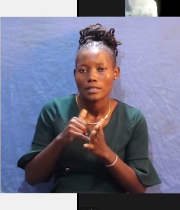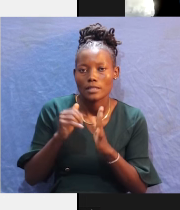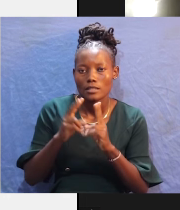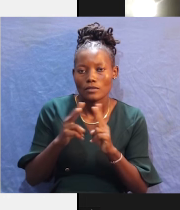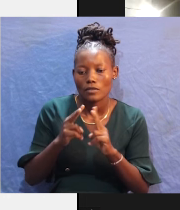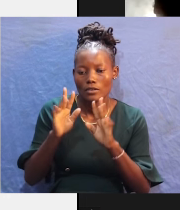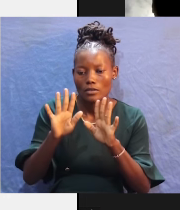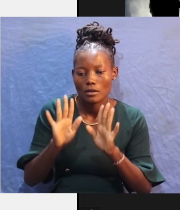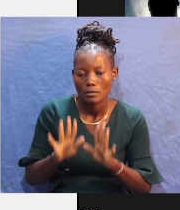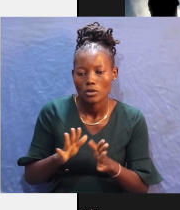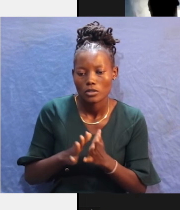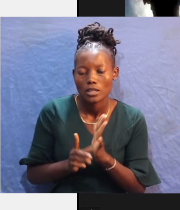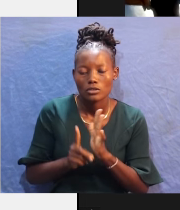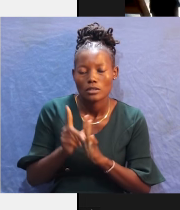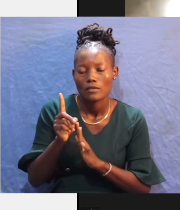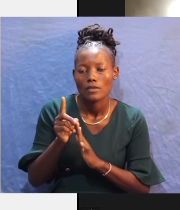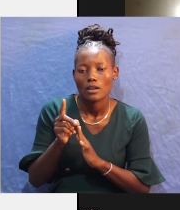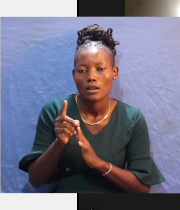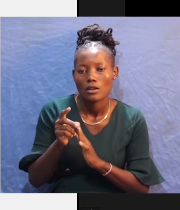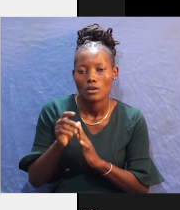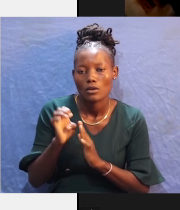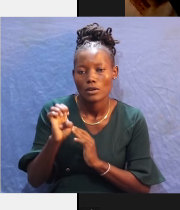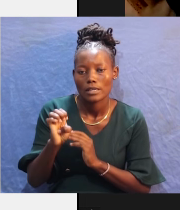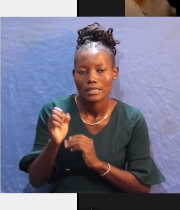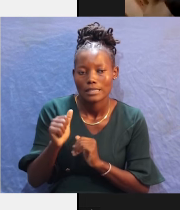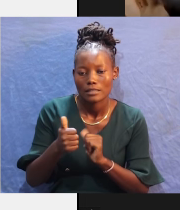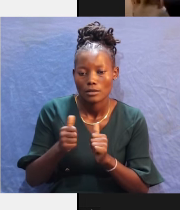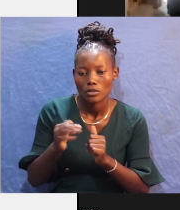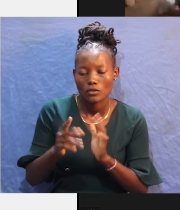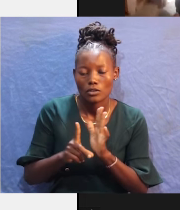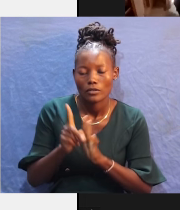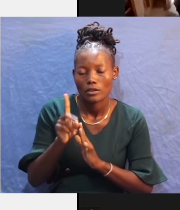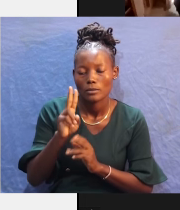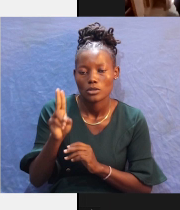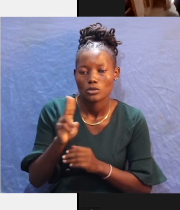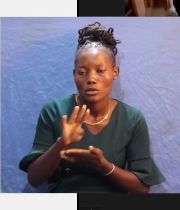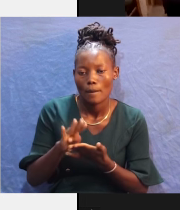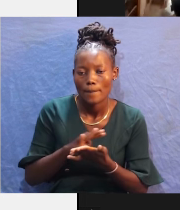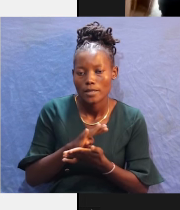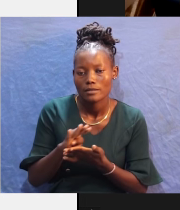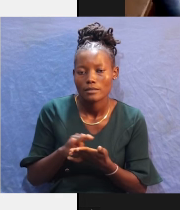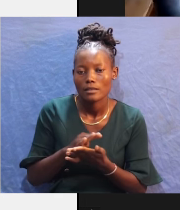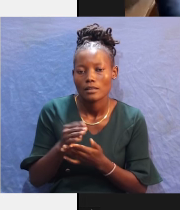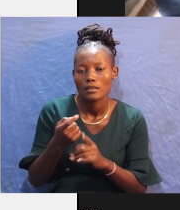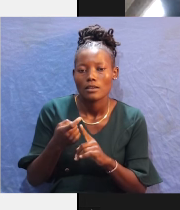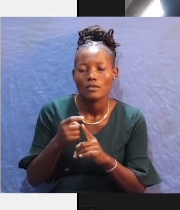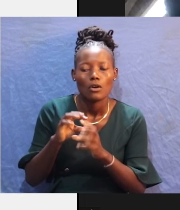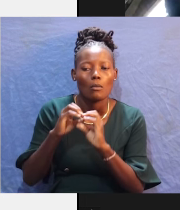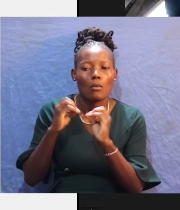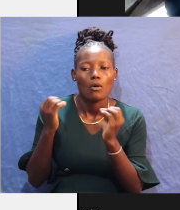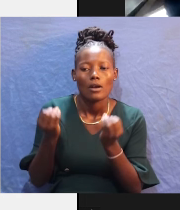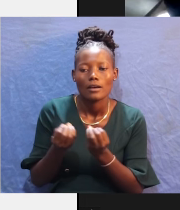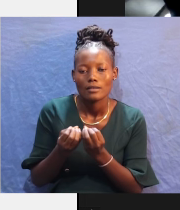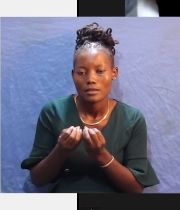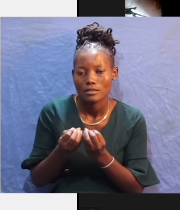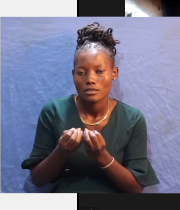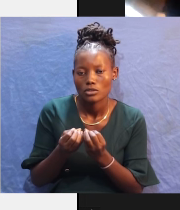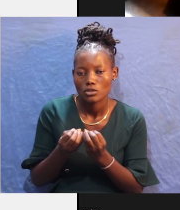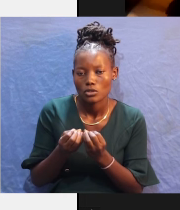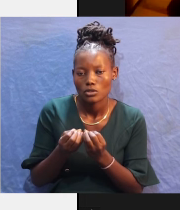you develop those skills, because you will make much positive impact in the society. And sport